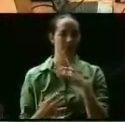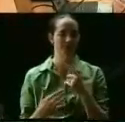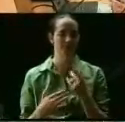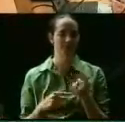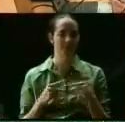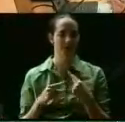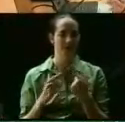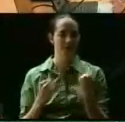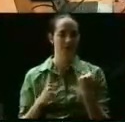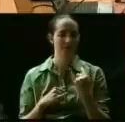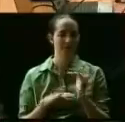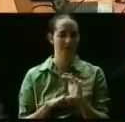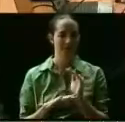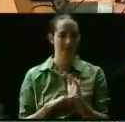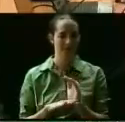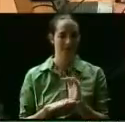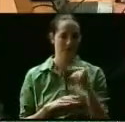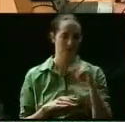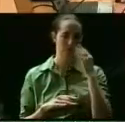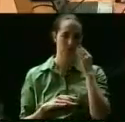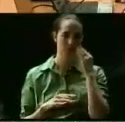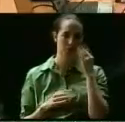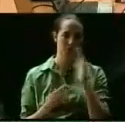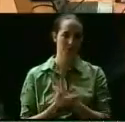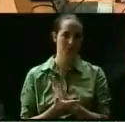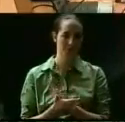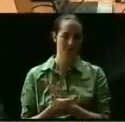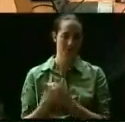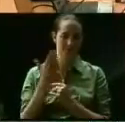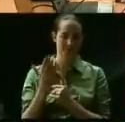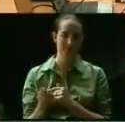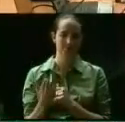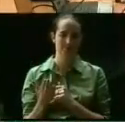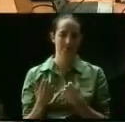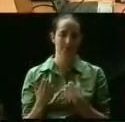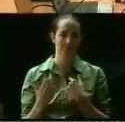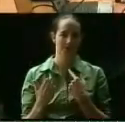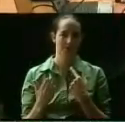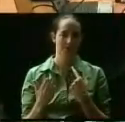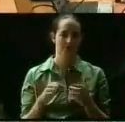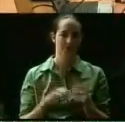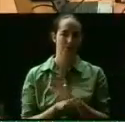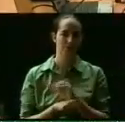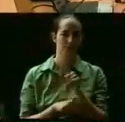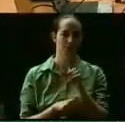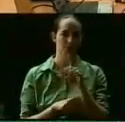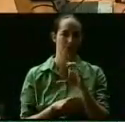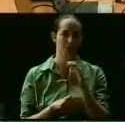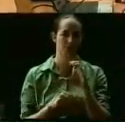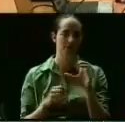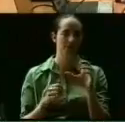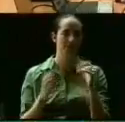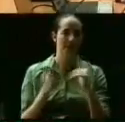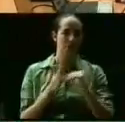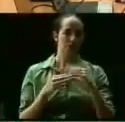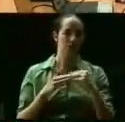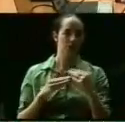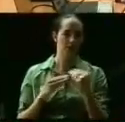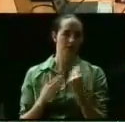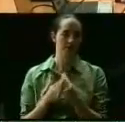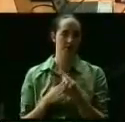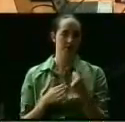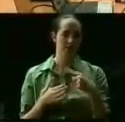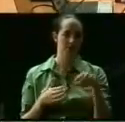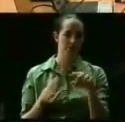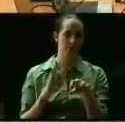just to let you all be aware of this document. I was going to cover over $100,000 of money that I found in addition that you all don't know